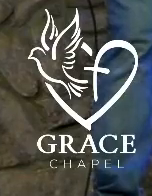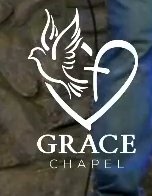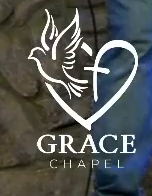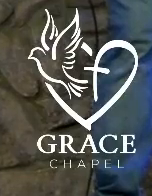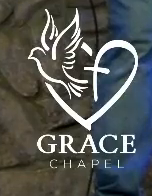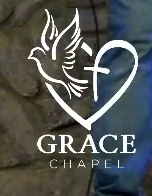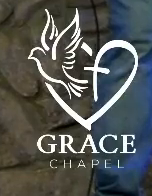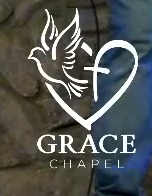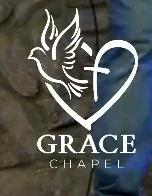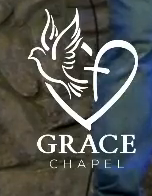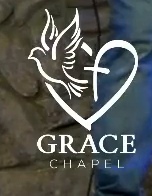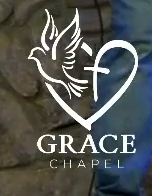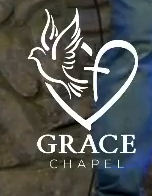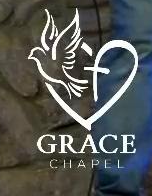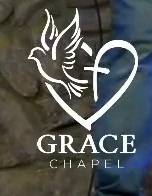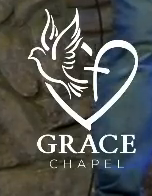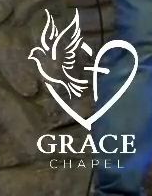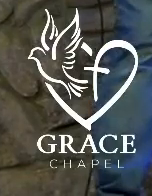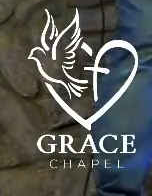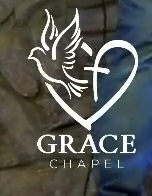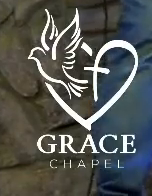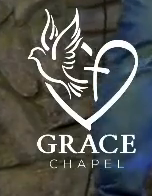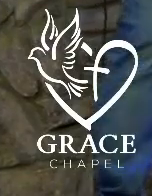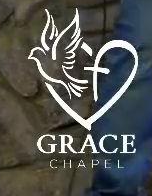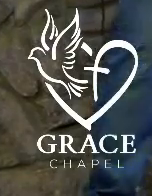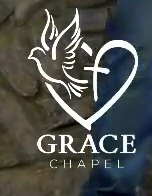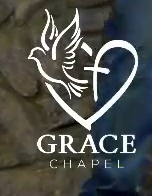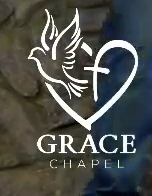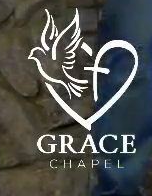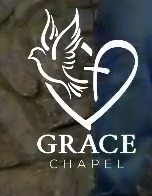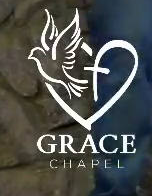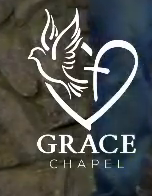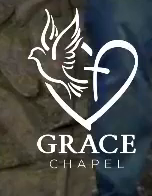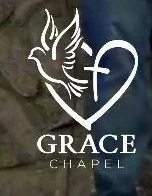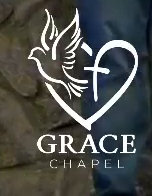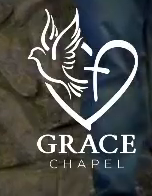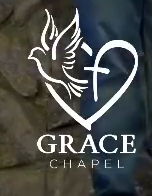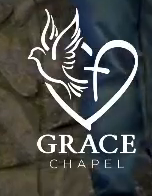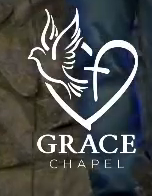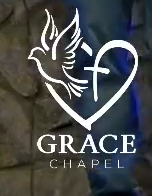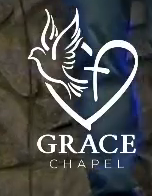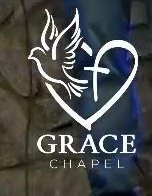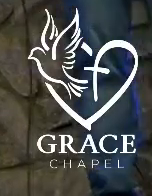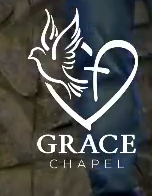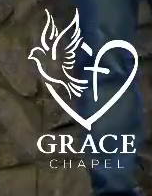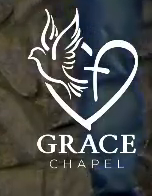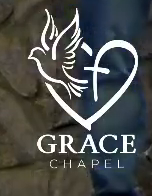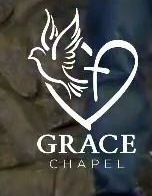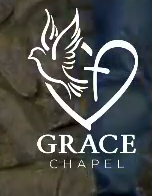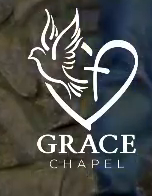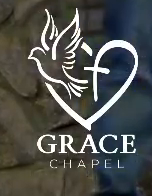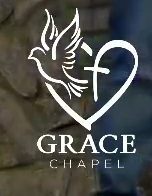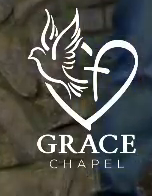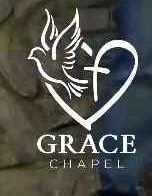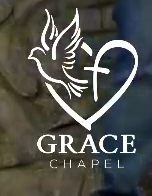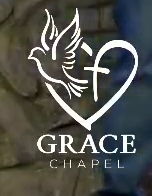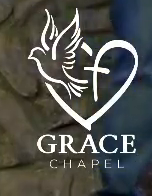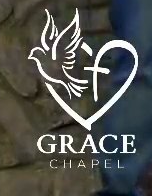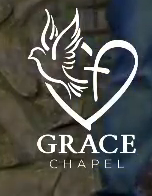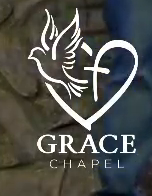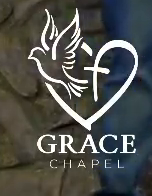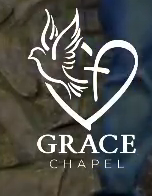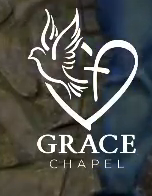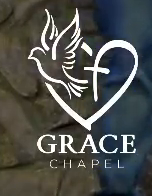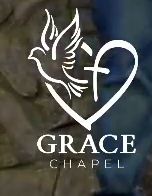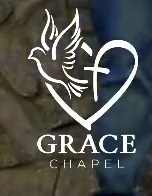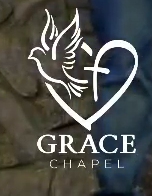pray one for another. Again, as I was watching Vicky, I was thinking about John. And we miss John